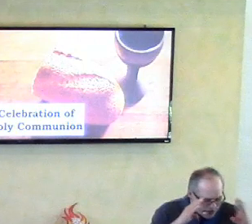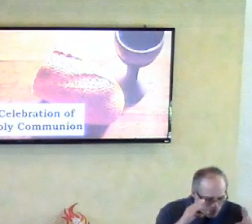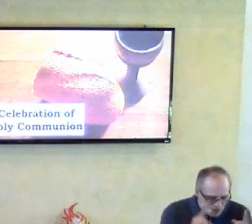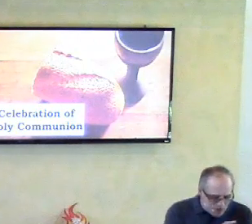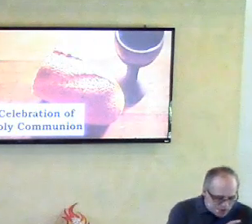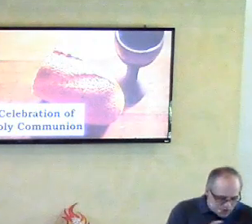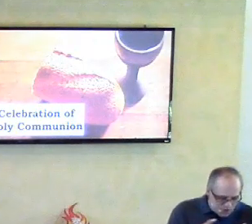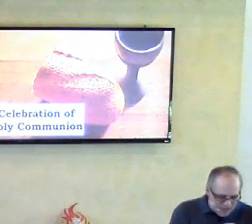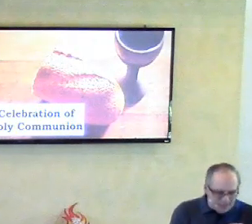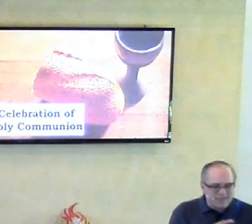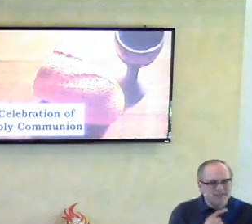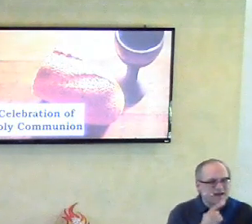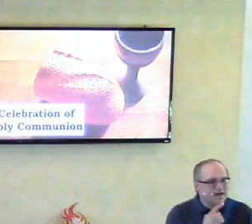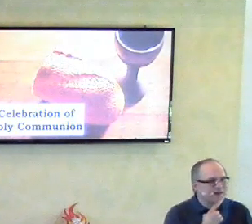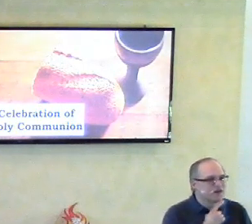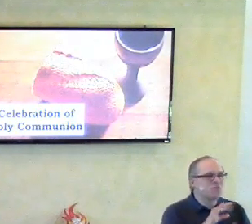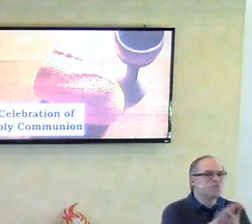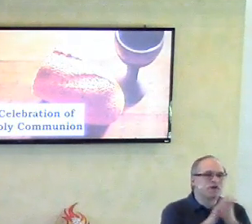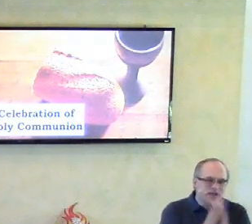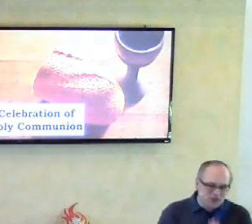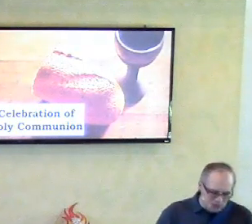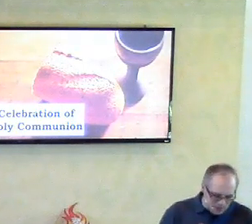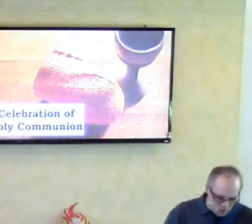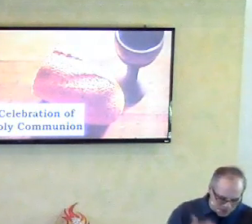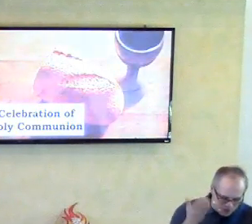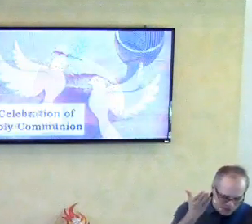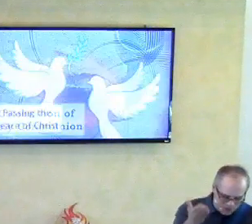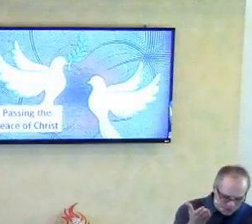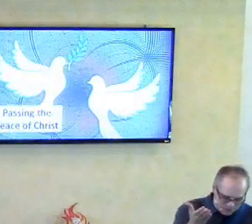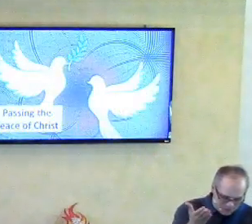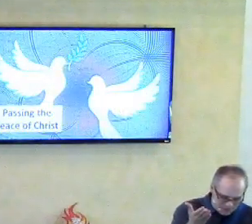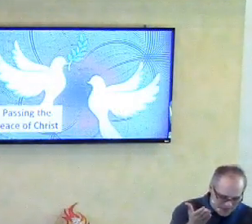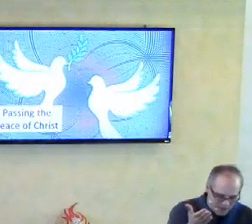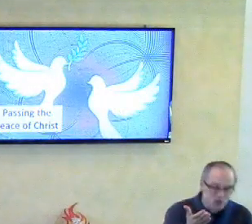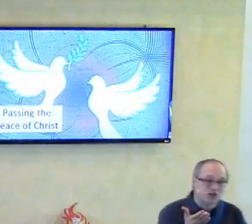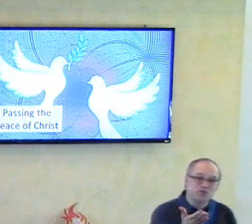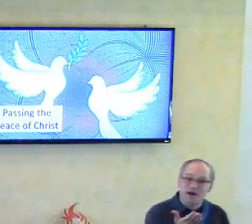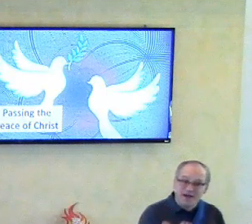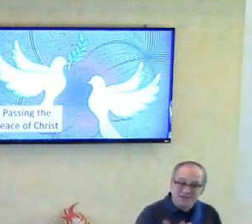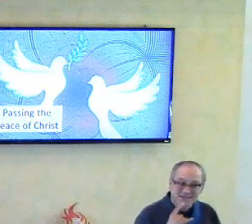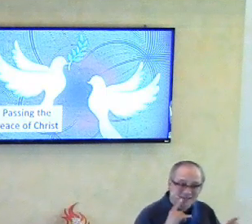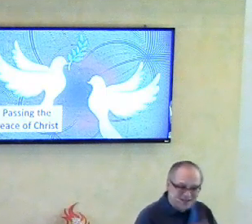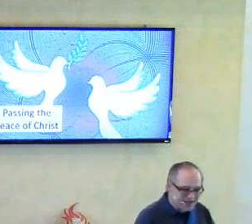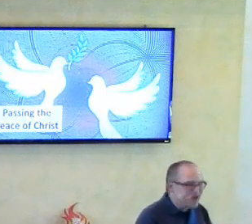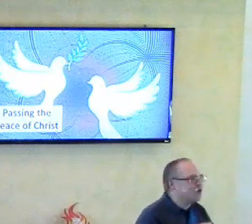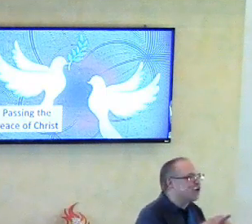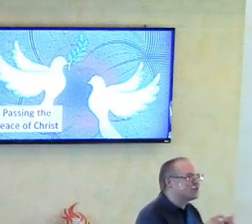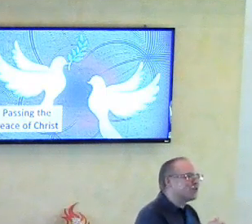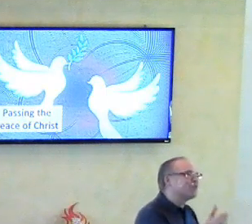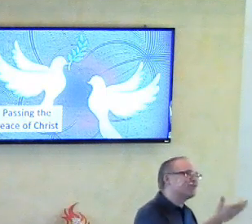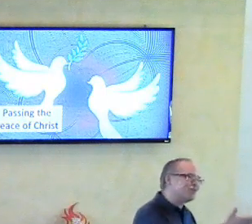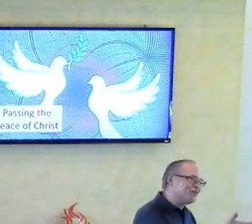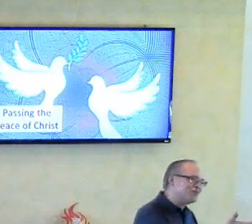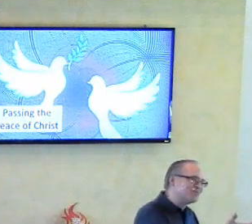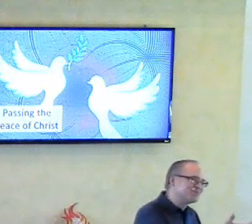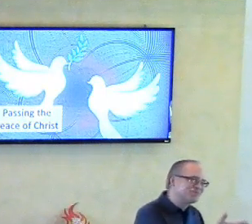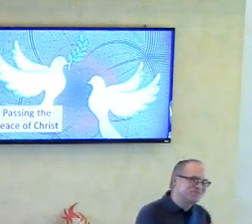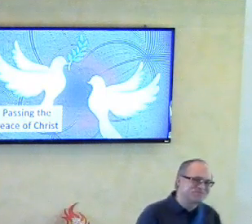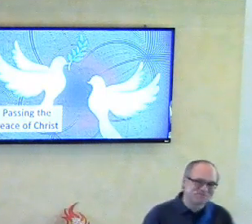Greet one another and say, peace be with you. And your response, and also with